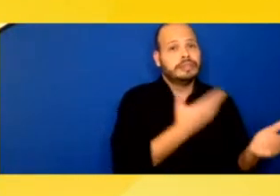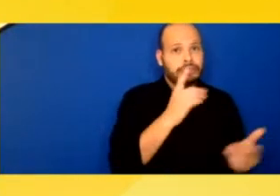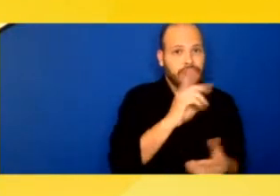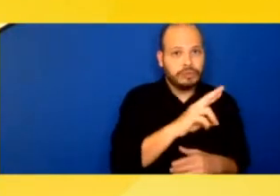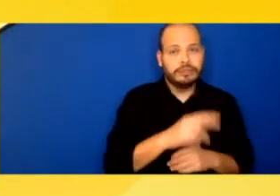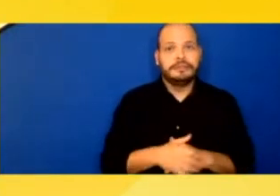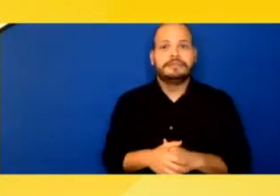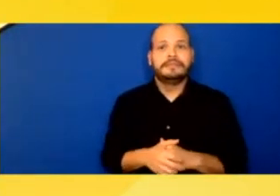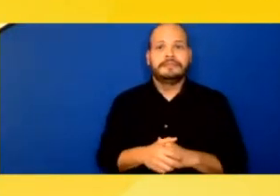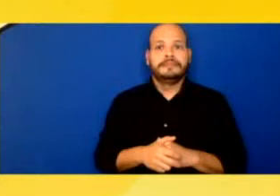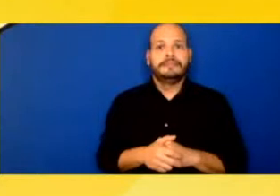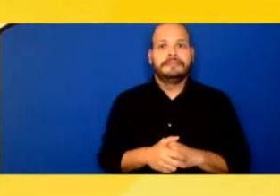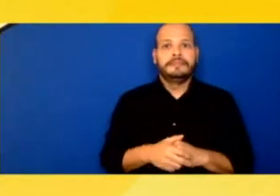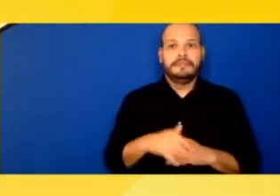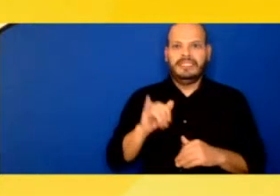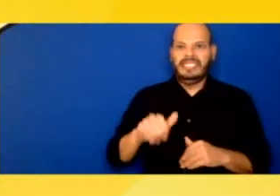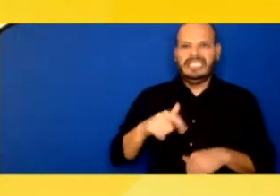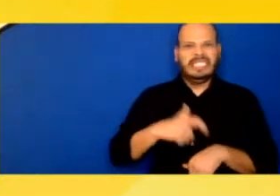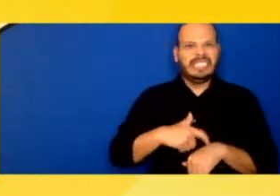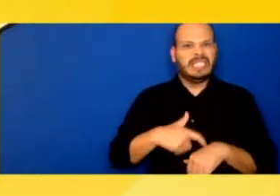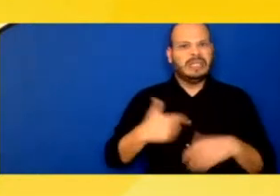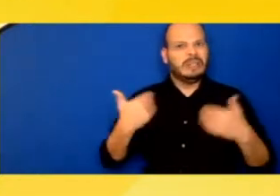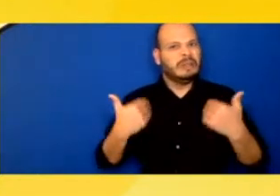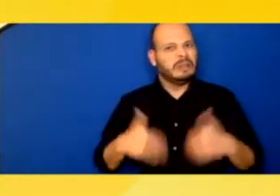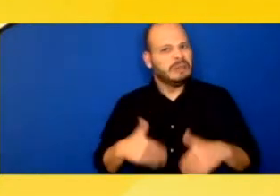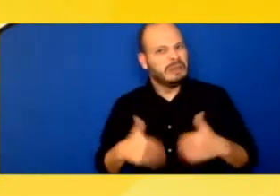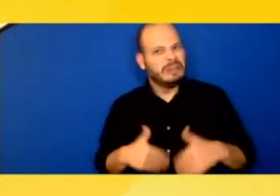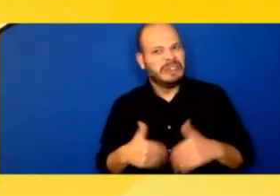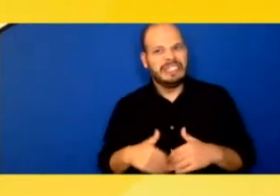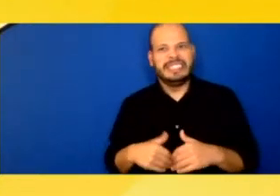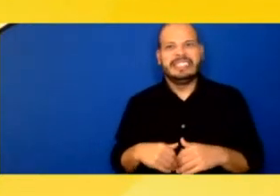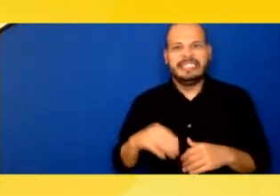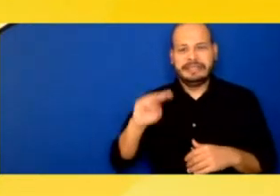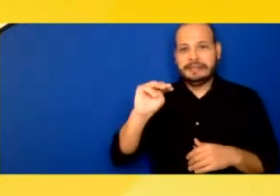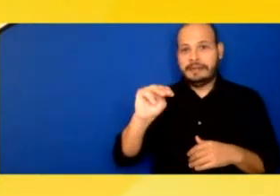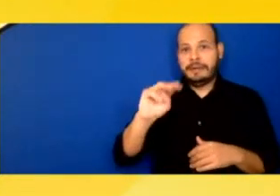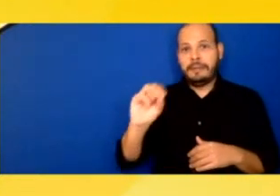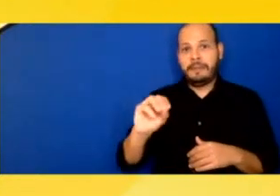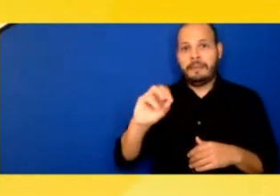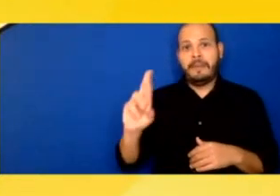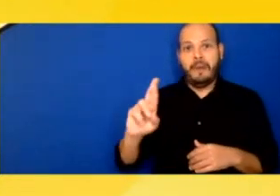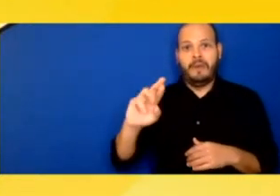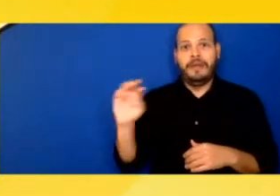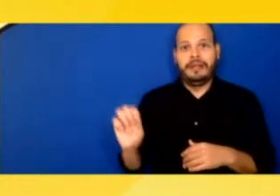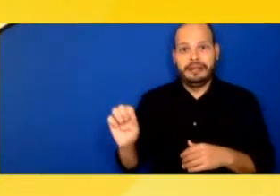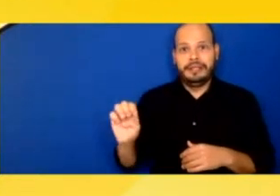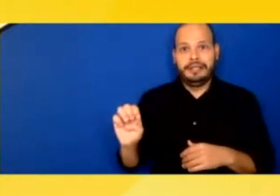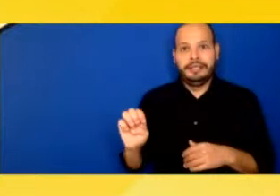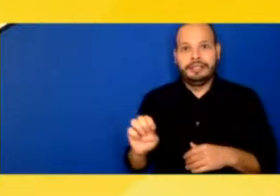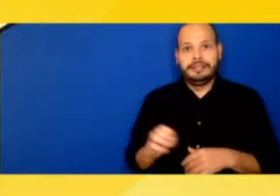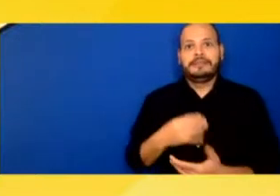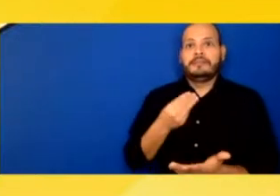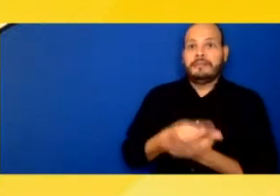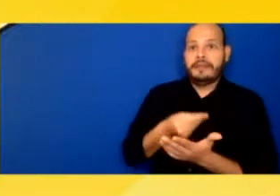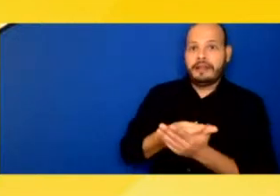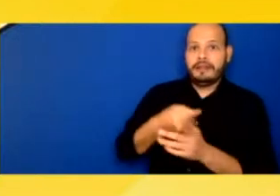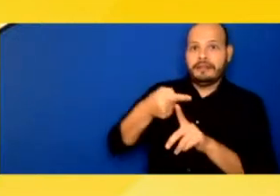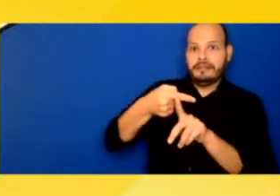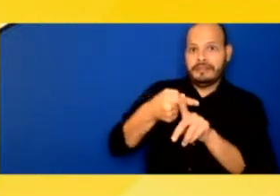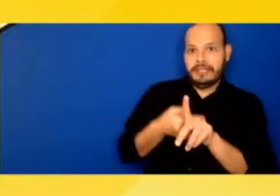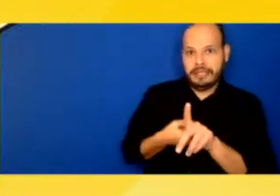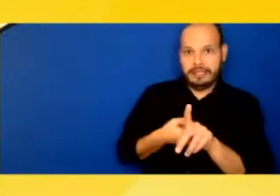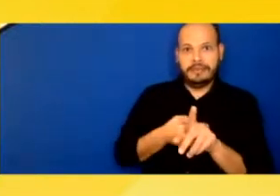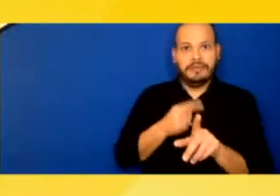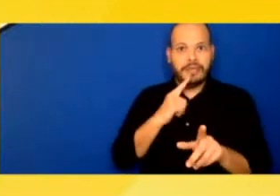the more faithful month. So we're encouraging people to get involved in this more faithful month in two ways.